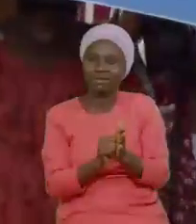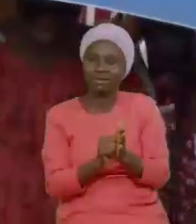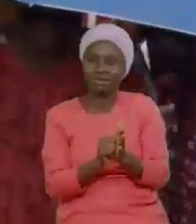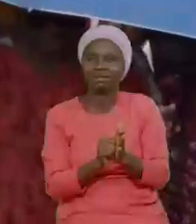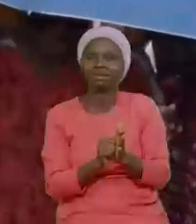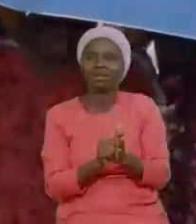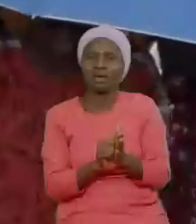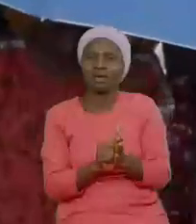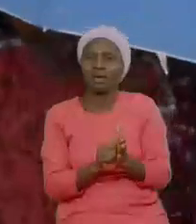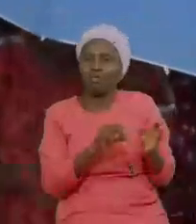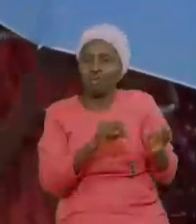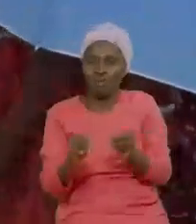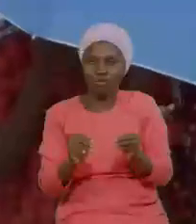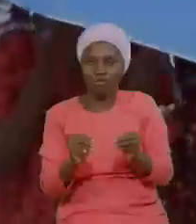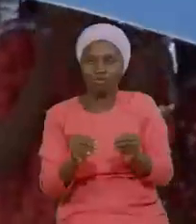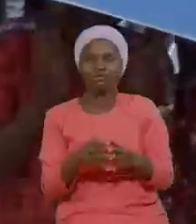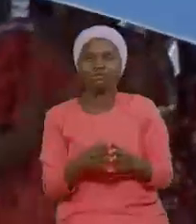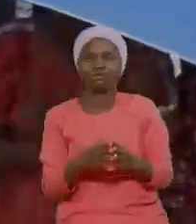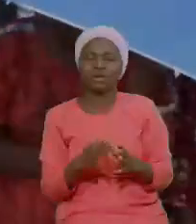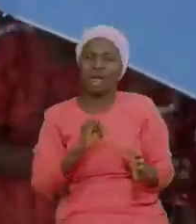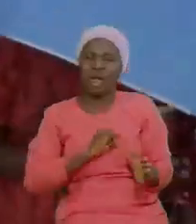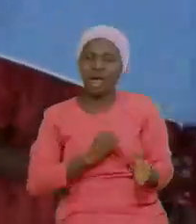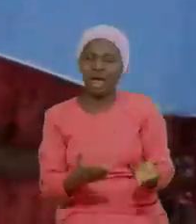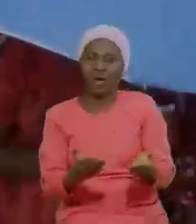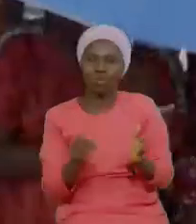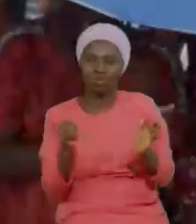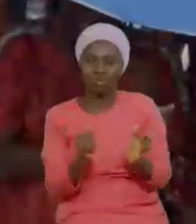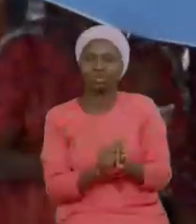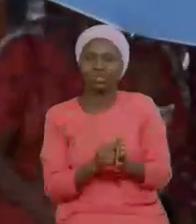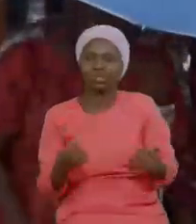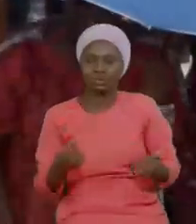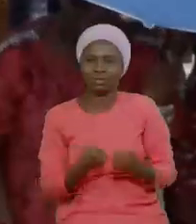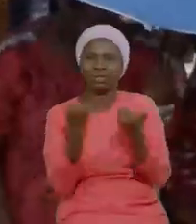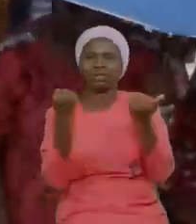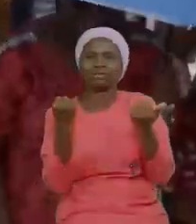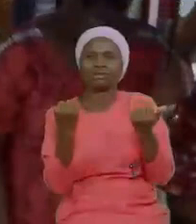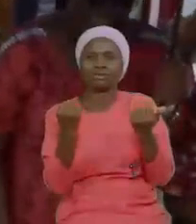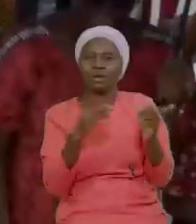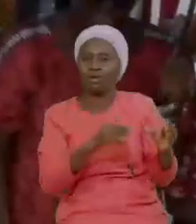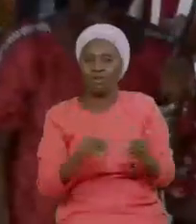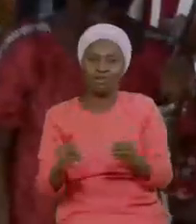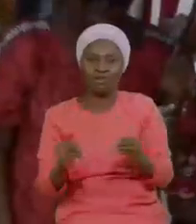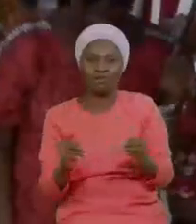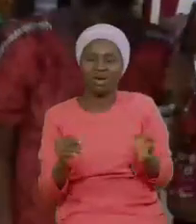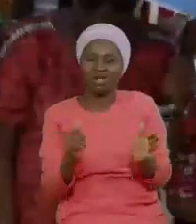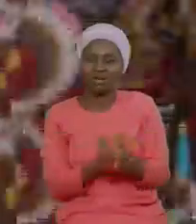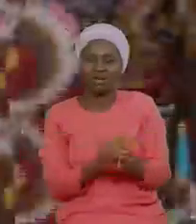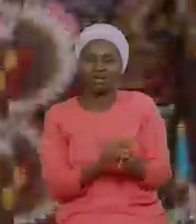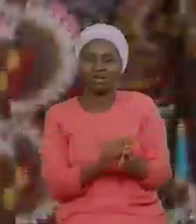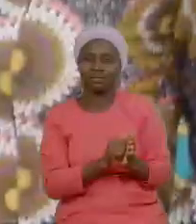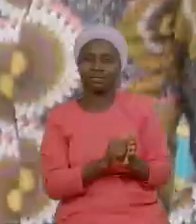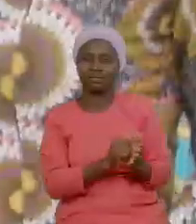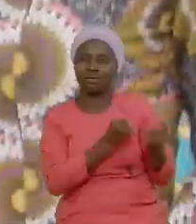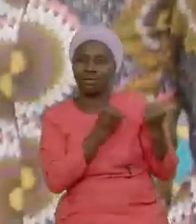charge. I want that challenge. I want the championship.